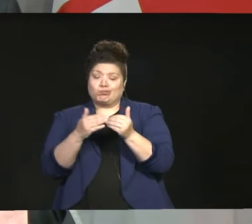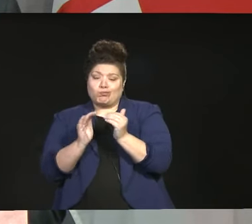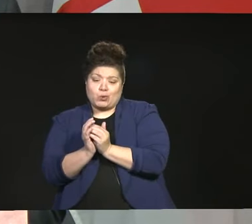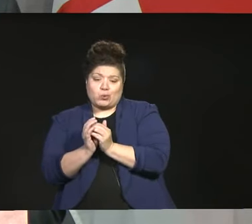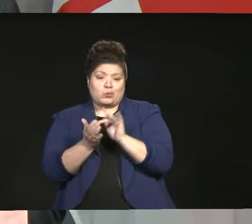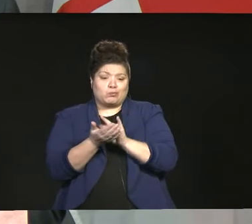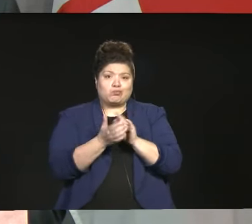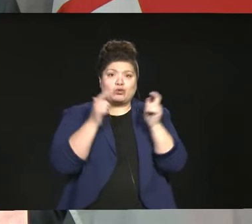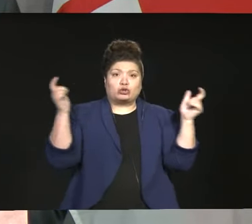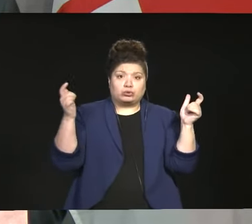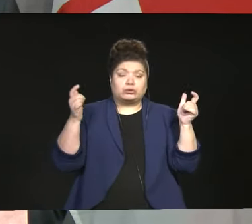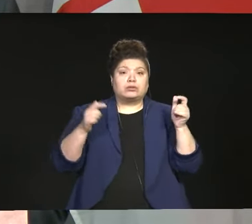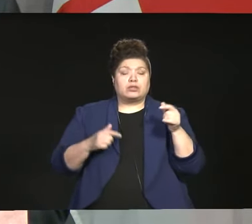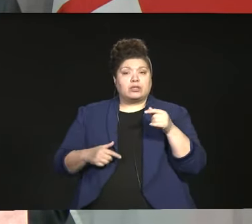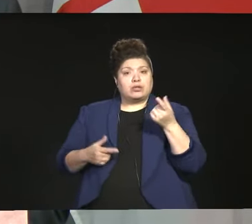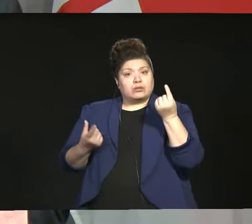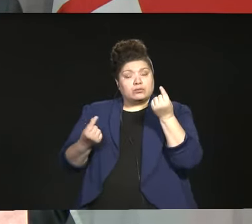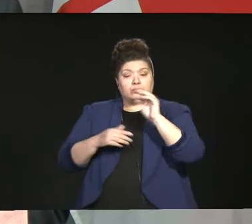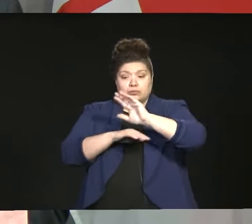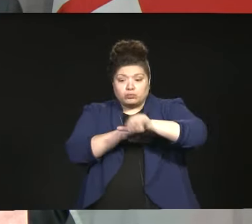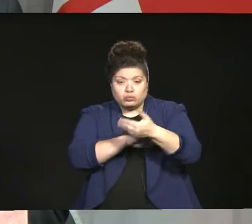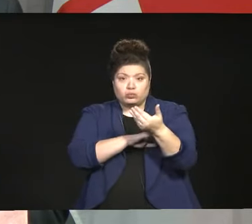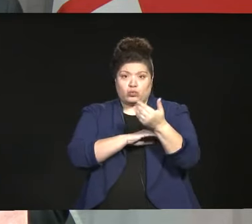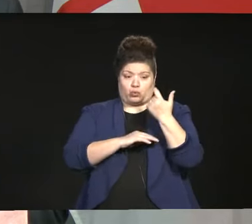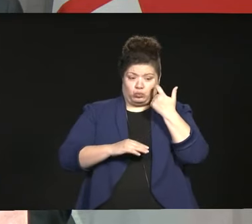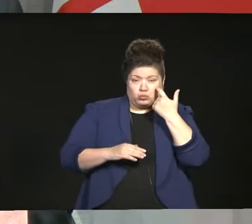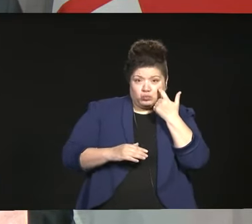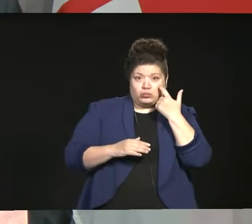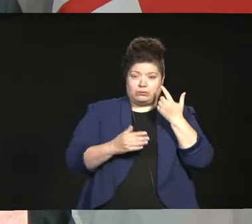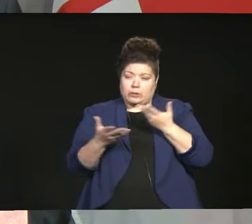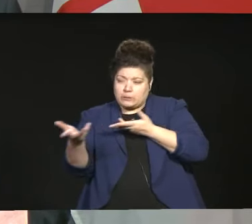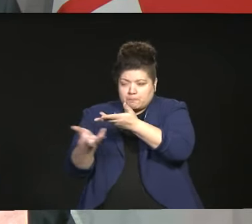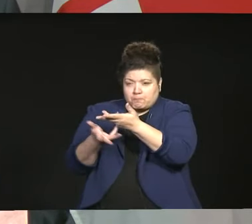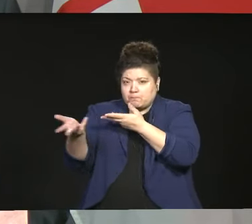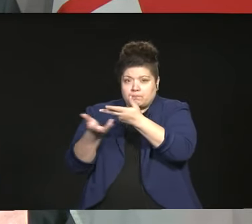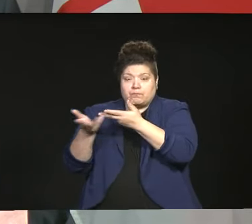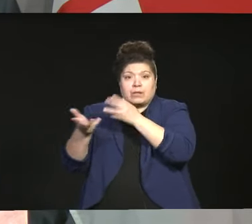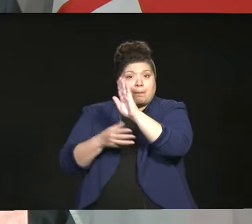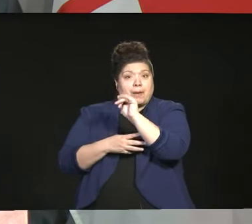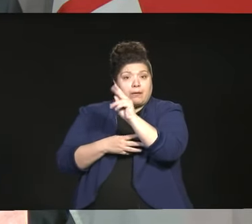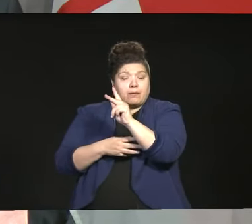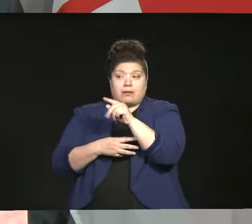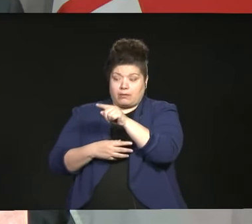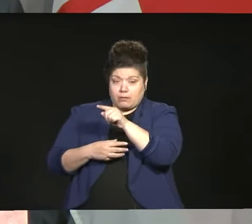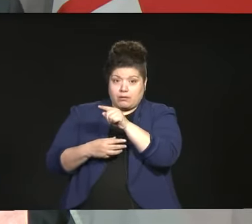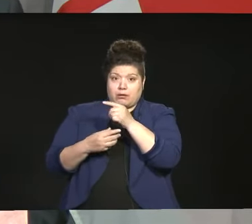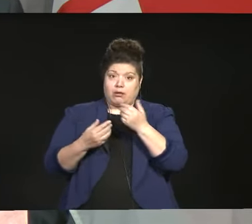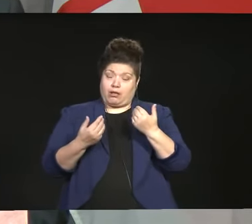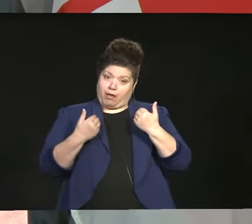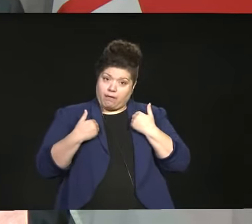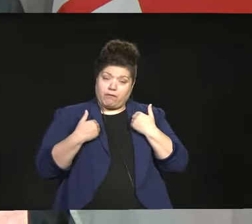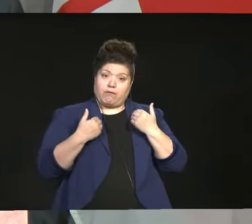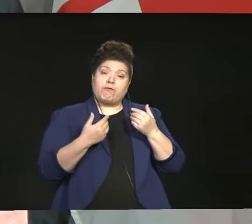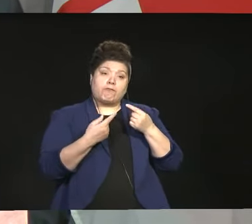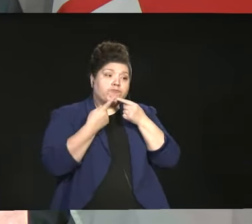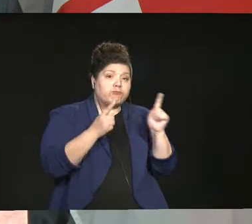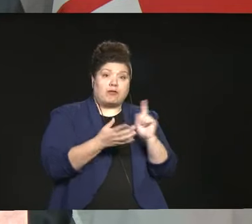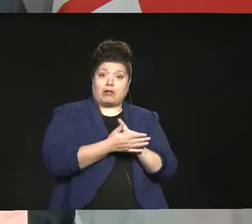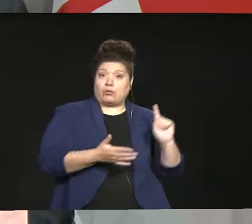the recent days to make sure that we have not only the support that we outlined last week, the Business Credit Availability